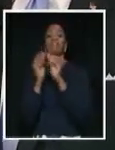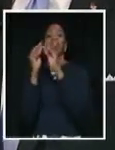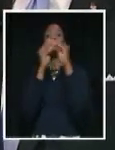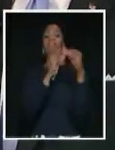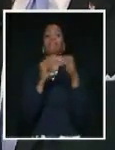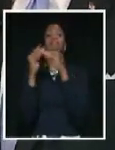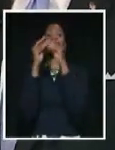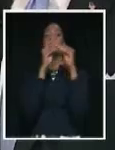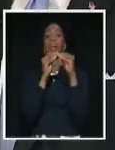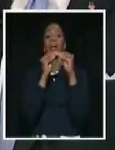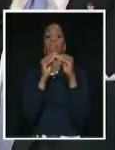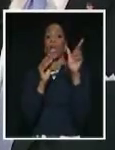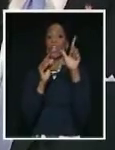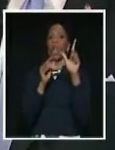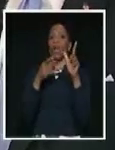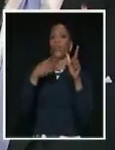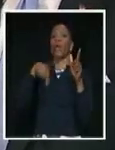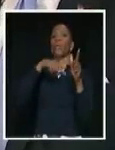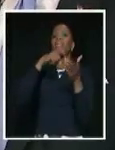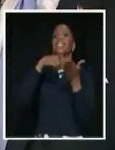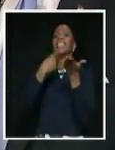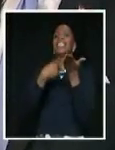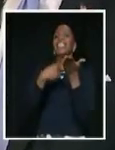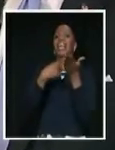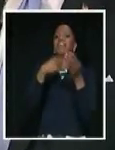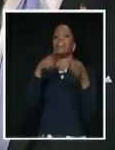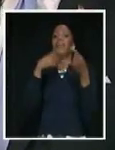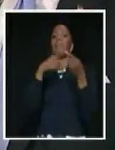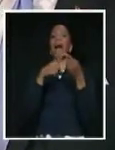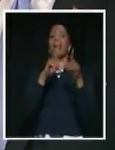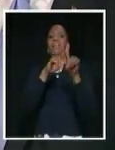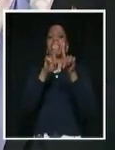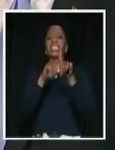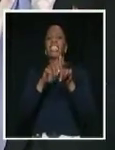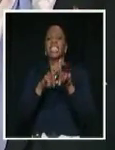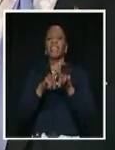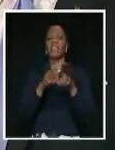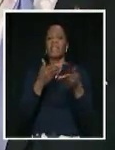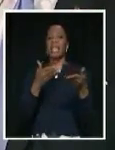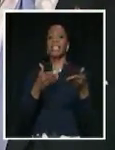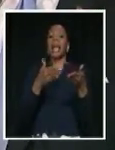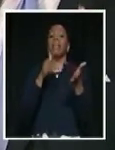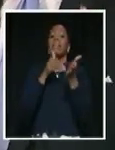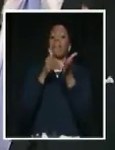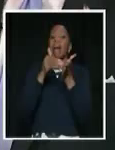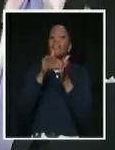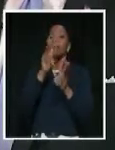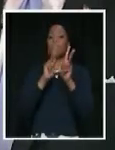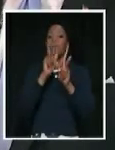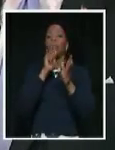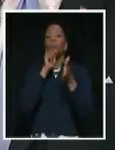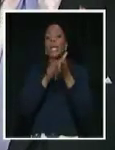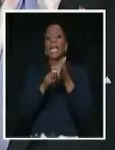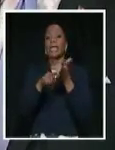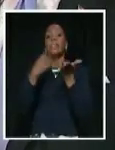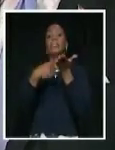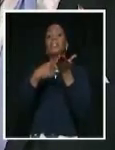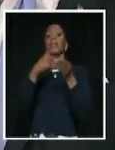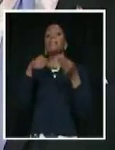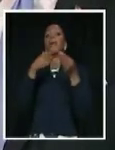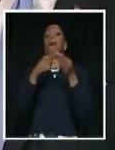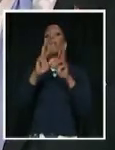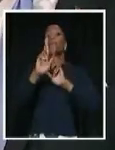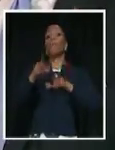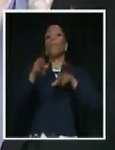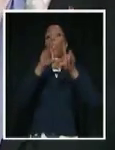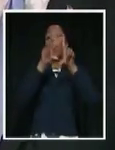about the various different mask cards that are put out for the thousands of people that are killed in this city. Let's talk about the report cards for the kids